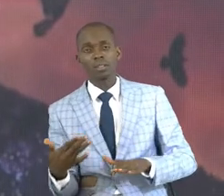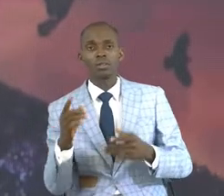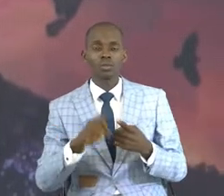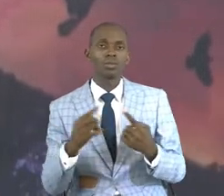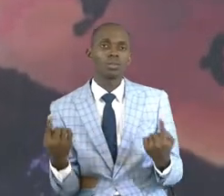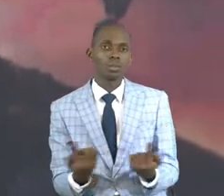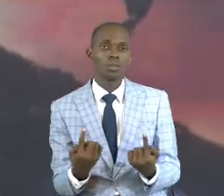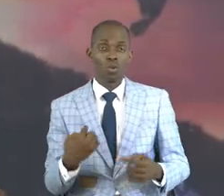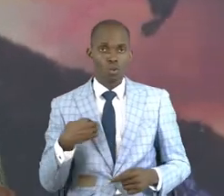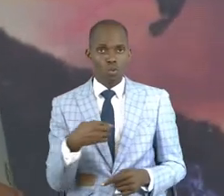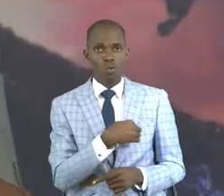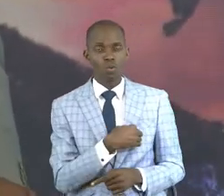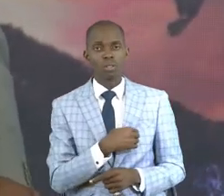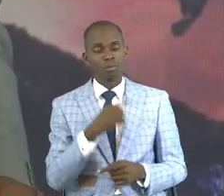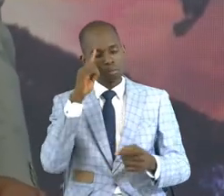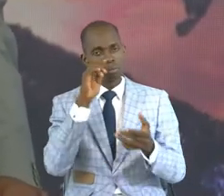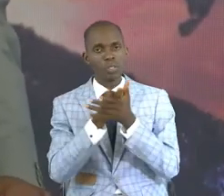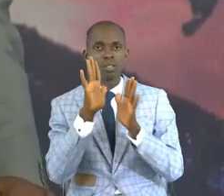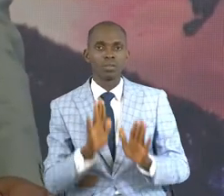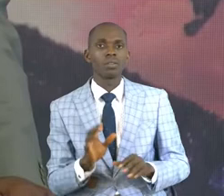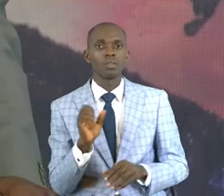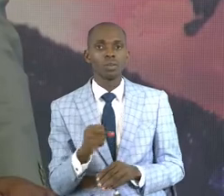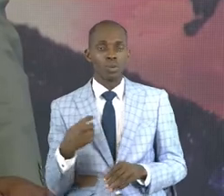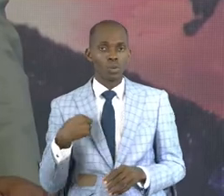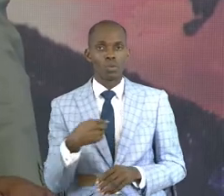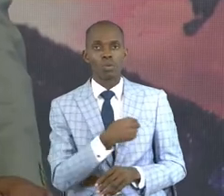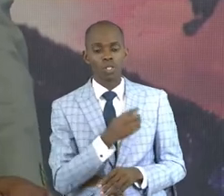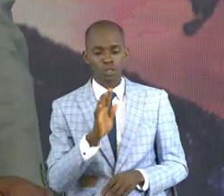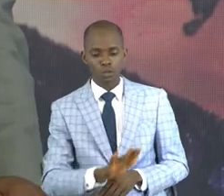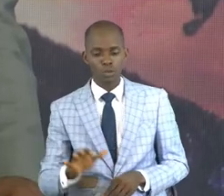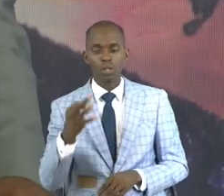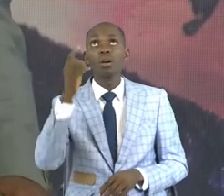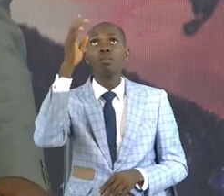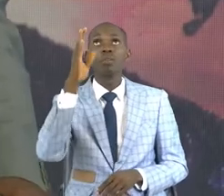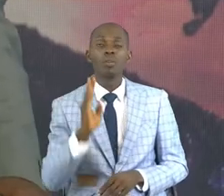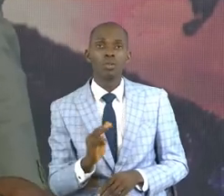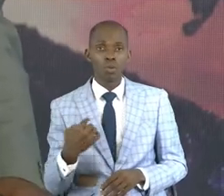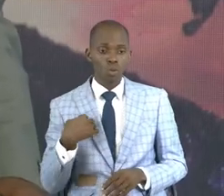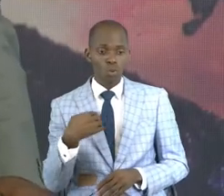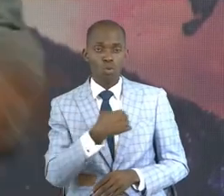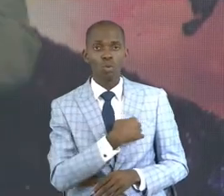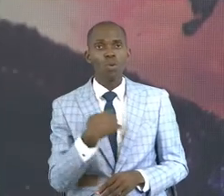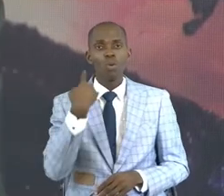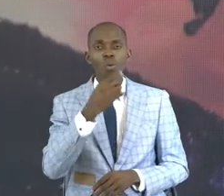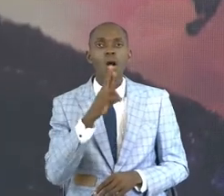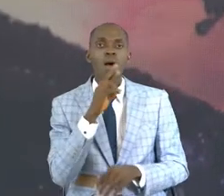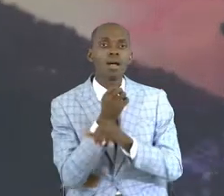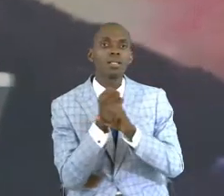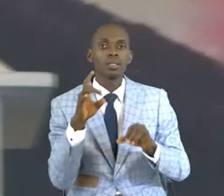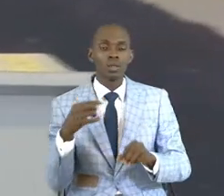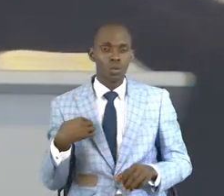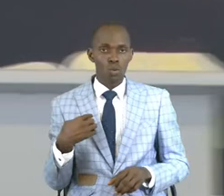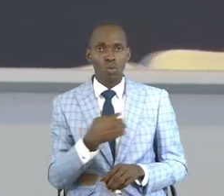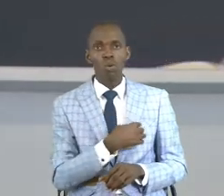We believers, we children of God, we those who are saved, we those who